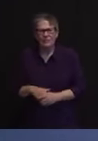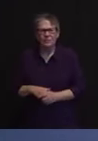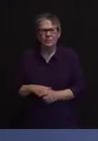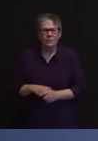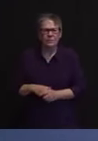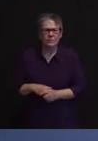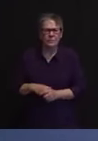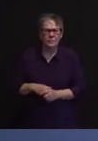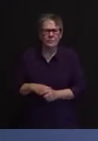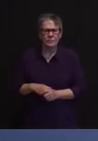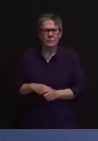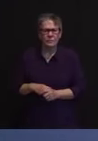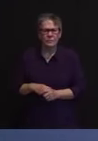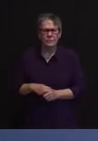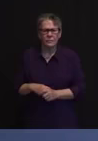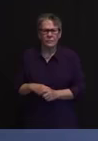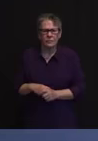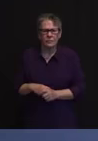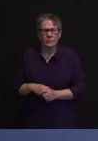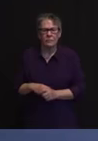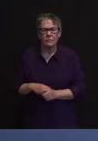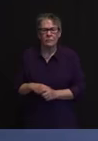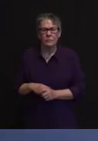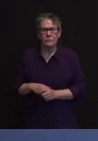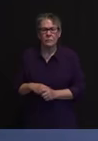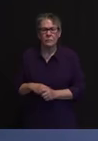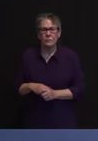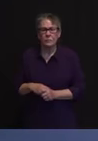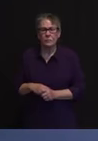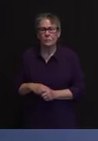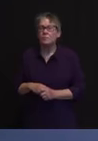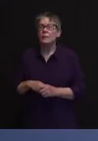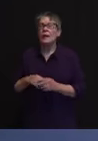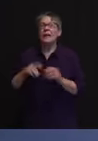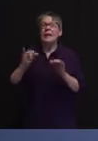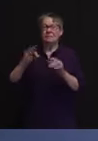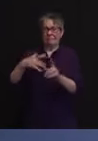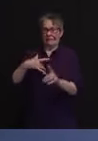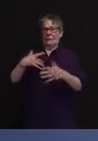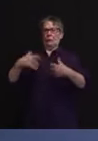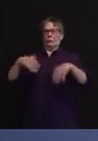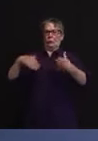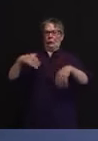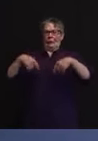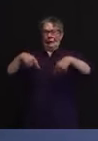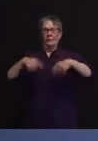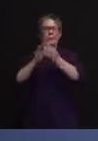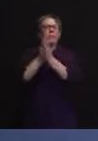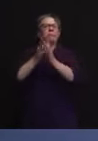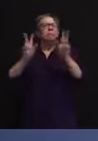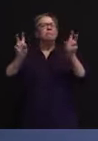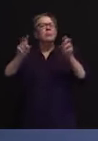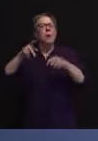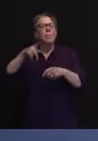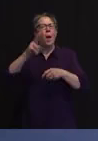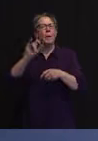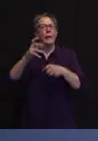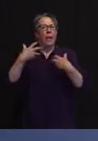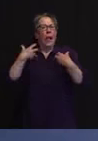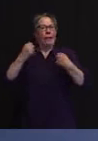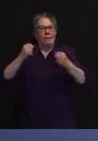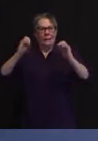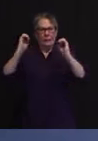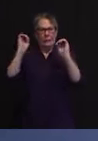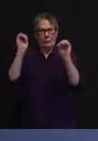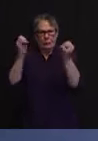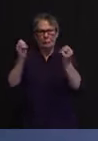emergency. The guidance describes the creation of triage teams to ensure